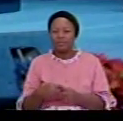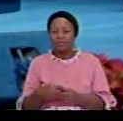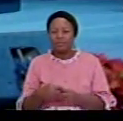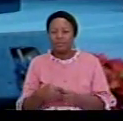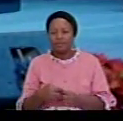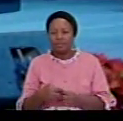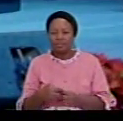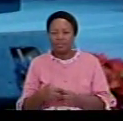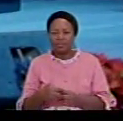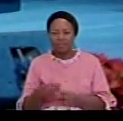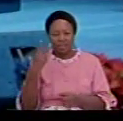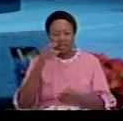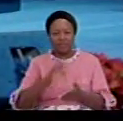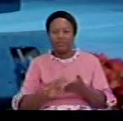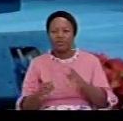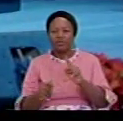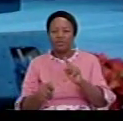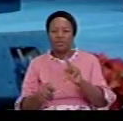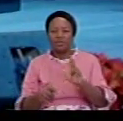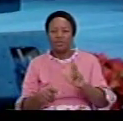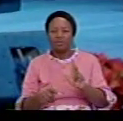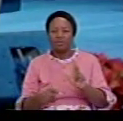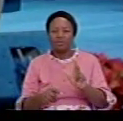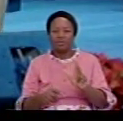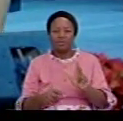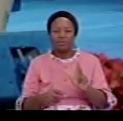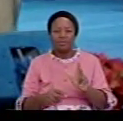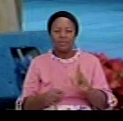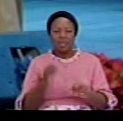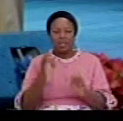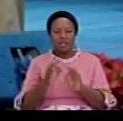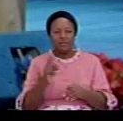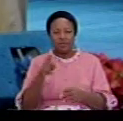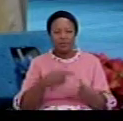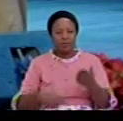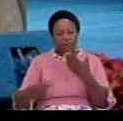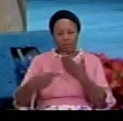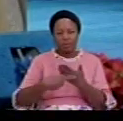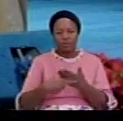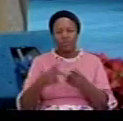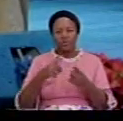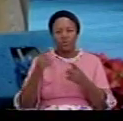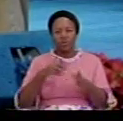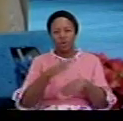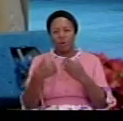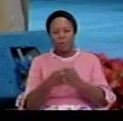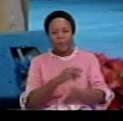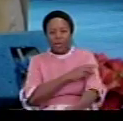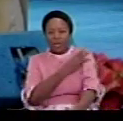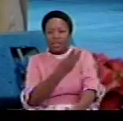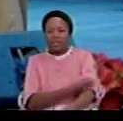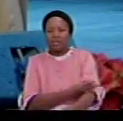Look at verse 23. If thou return to the Almighty,